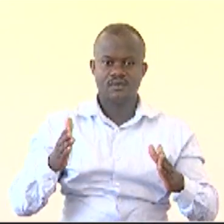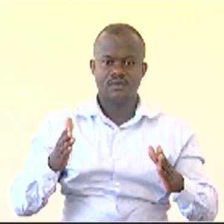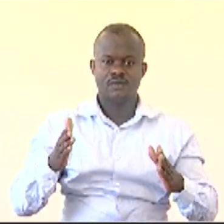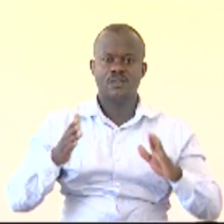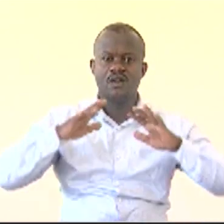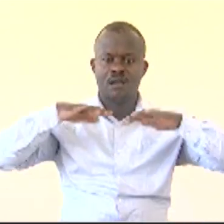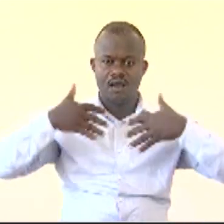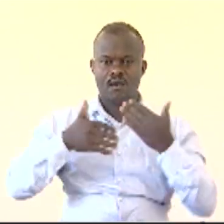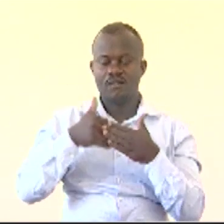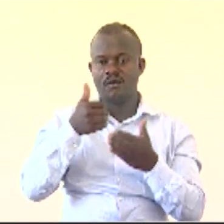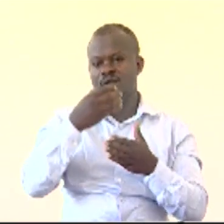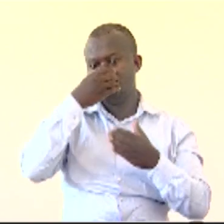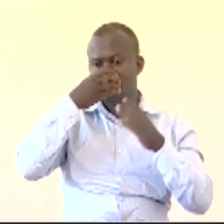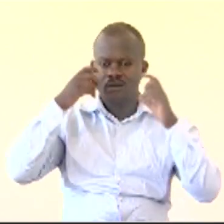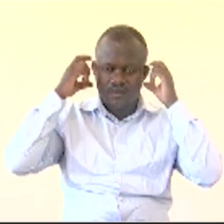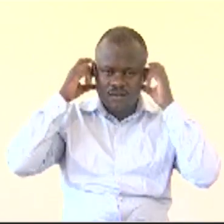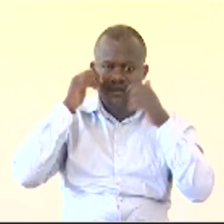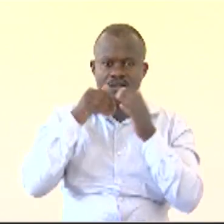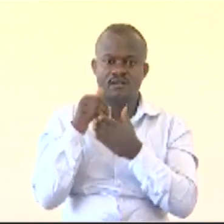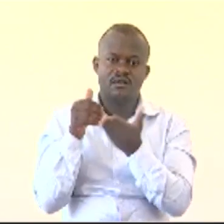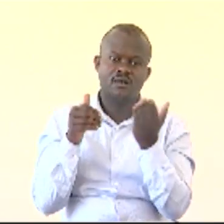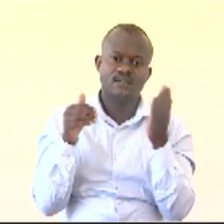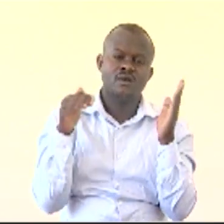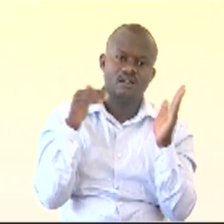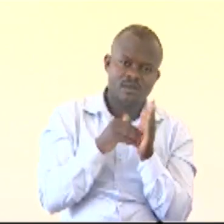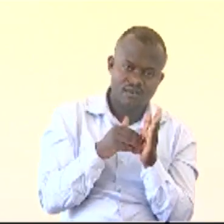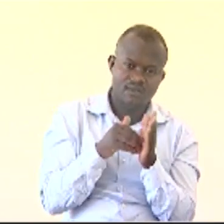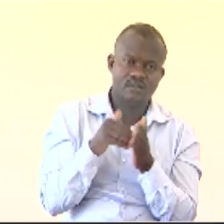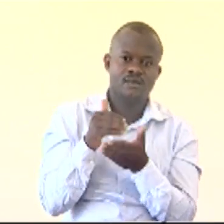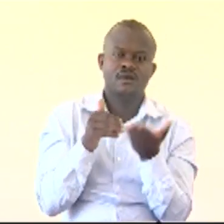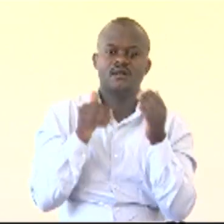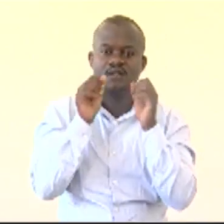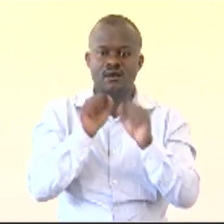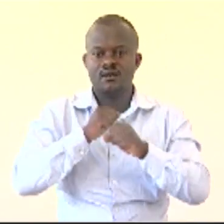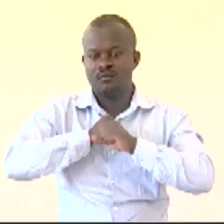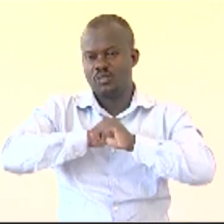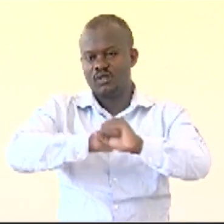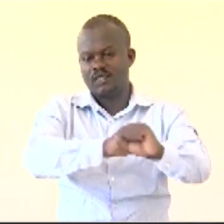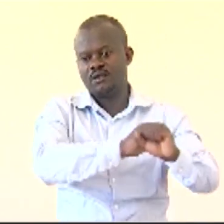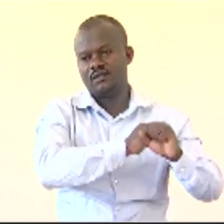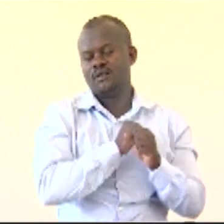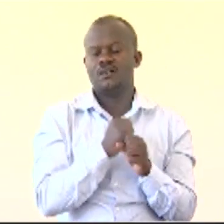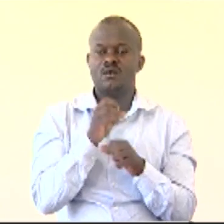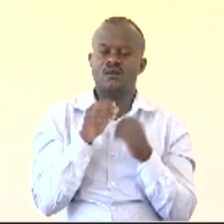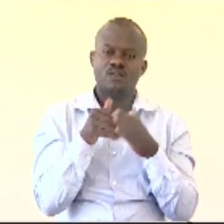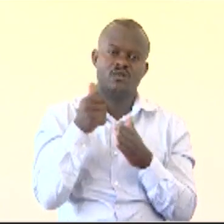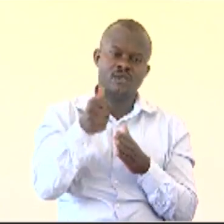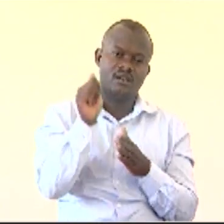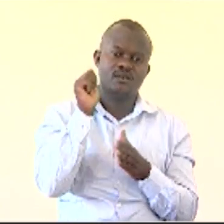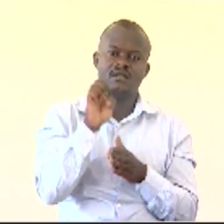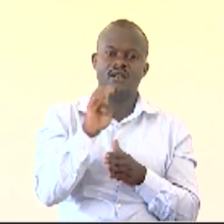how they are wearing. They are wearing in a way they can be in protection of that